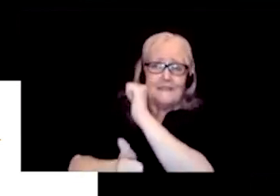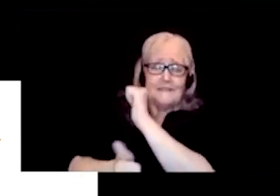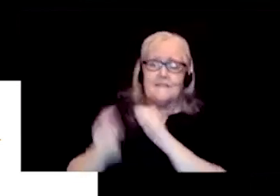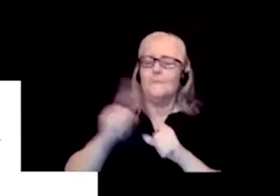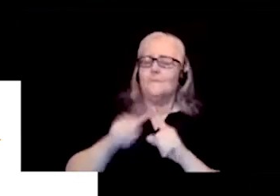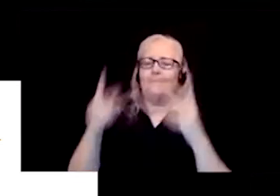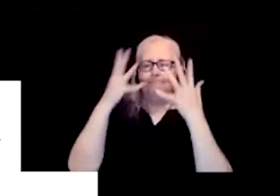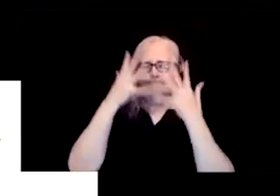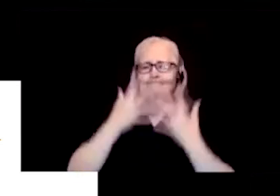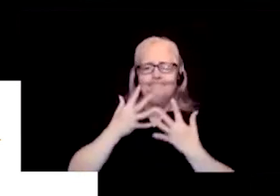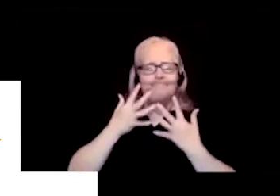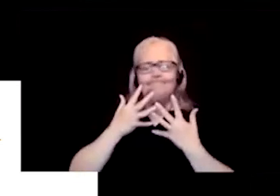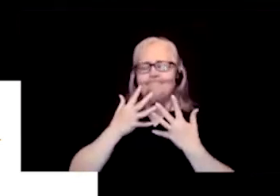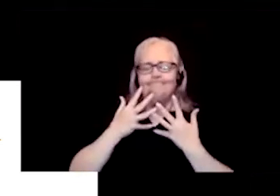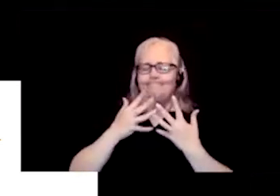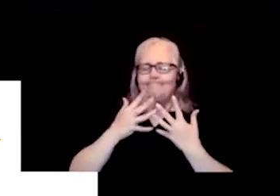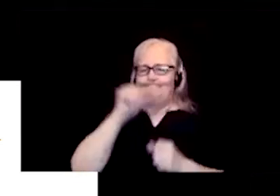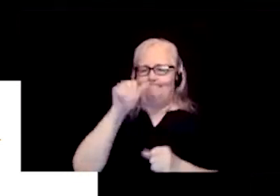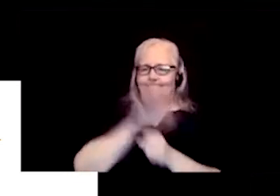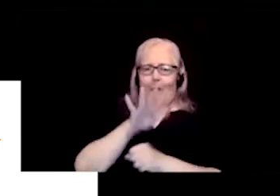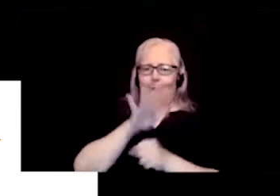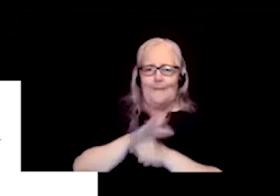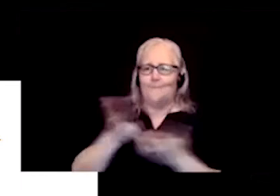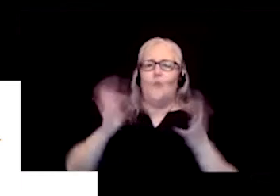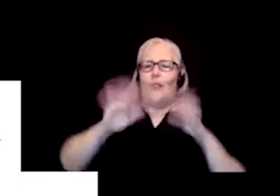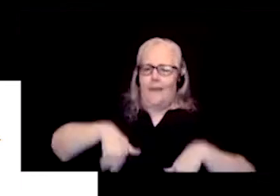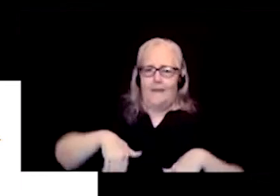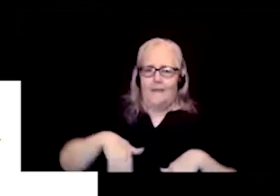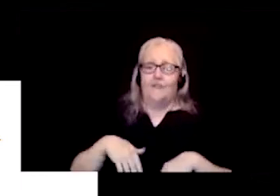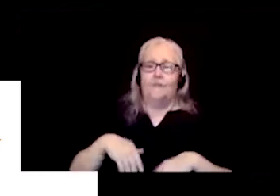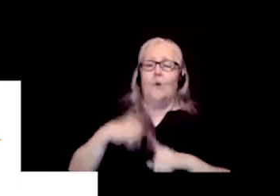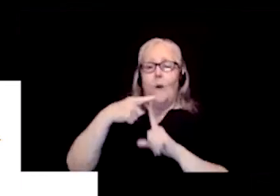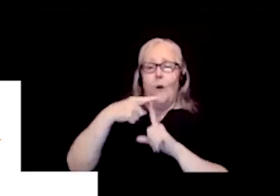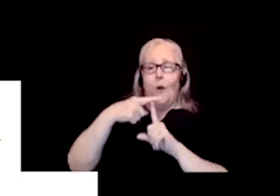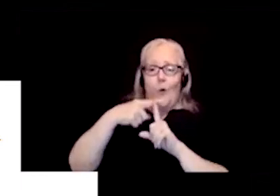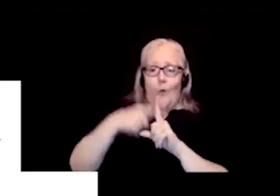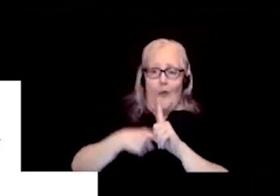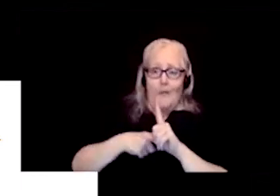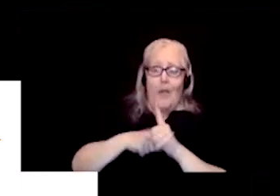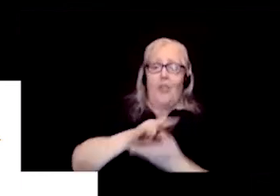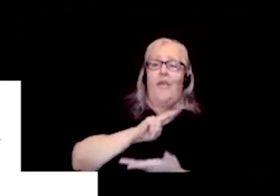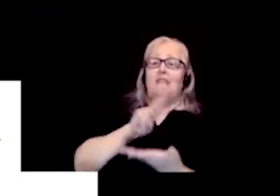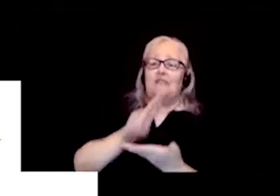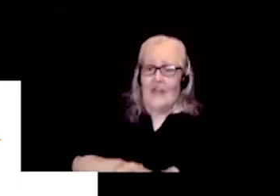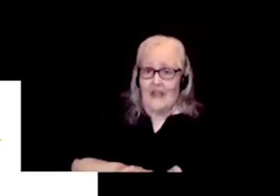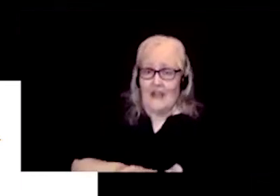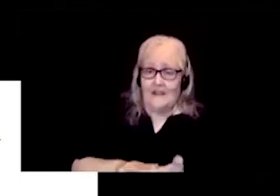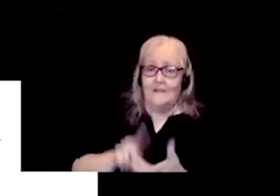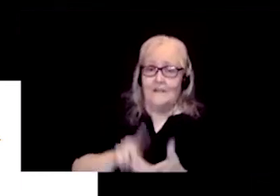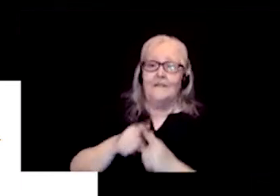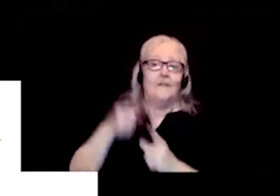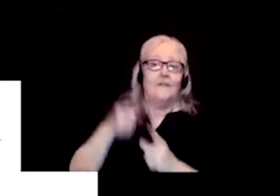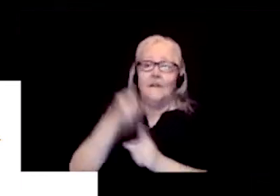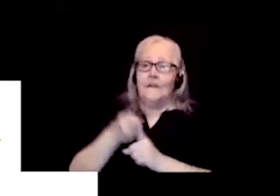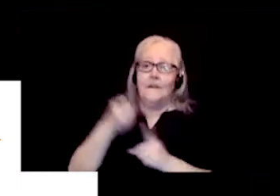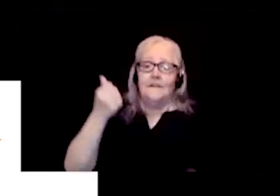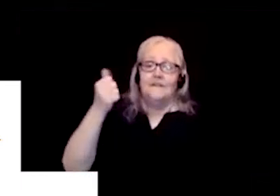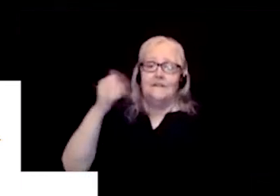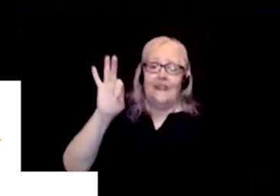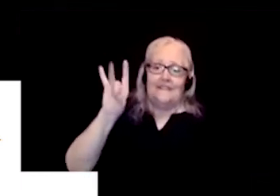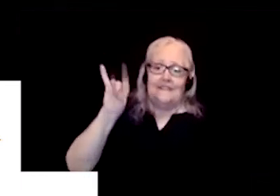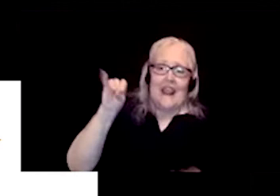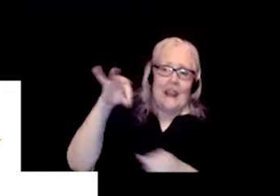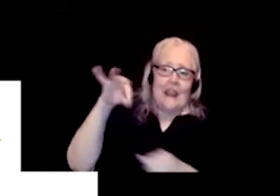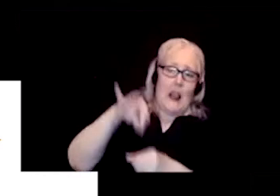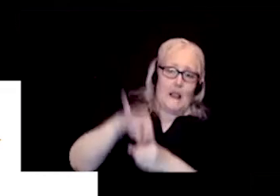too late, because 1 month later, after it was signed, we had the 1980 election. And President